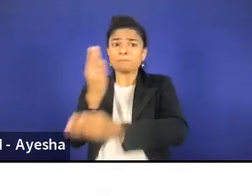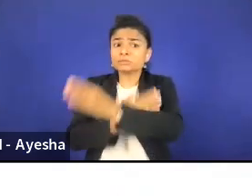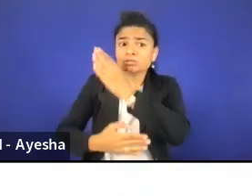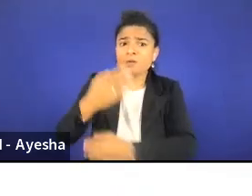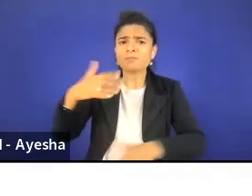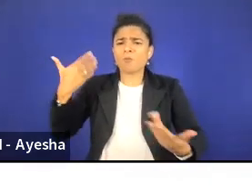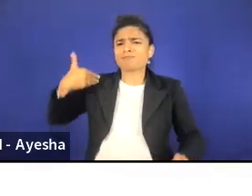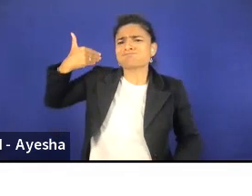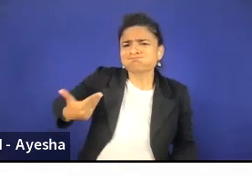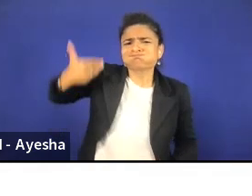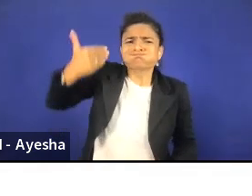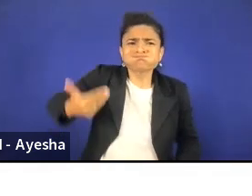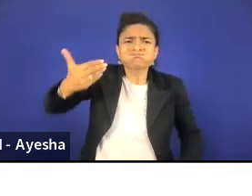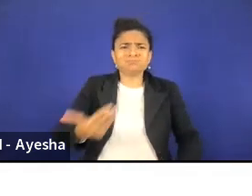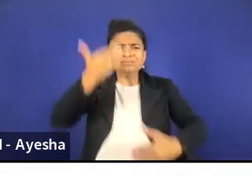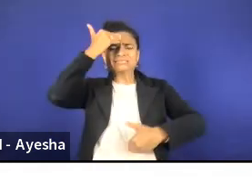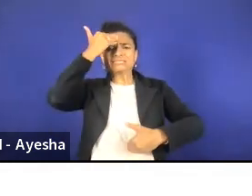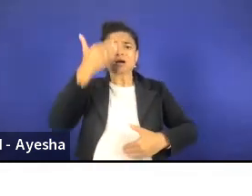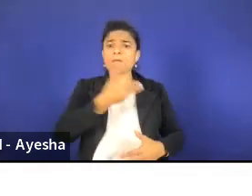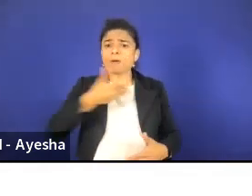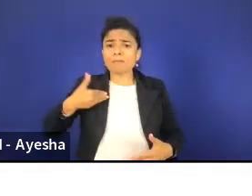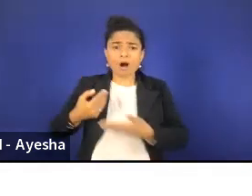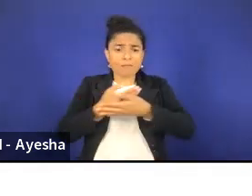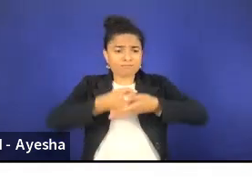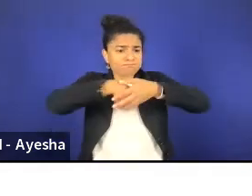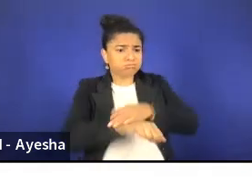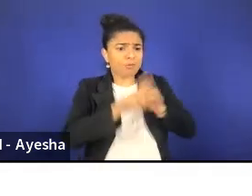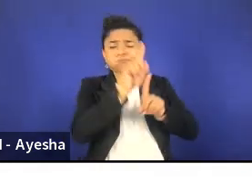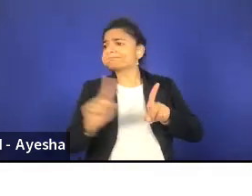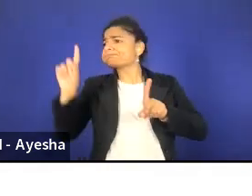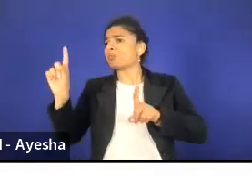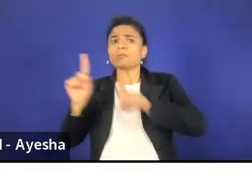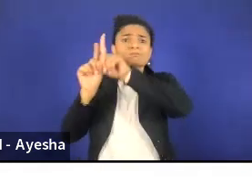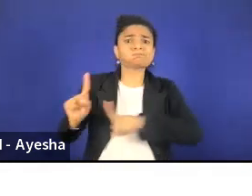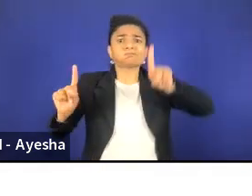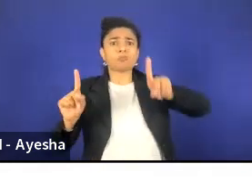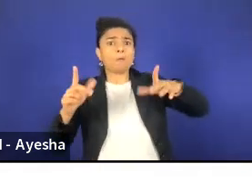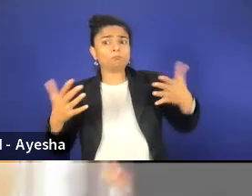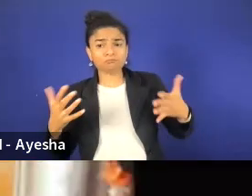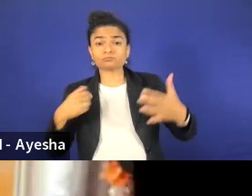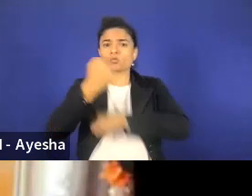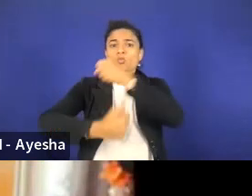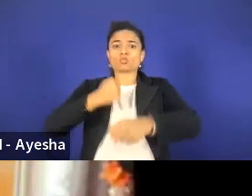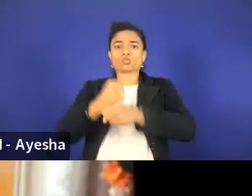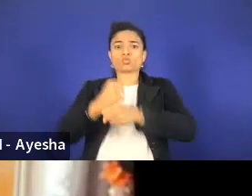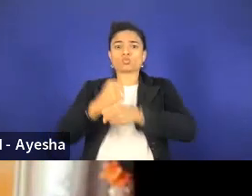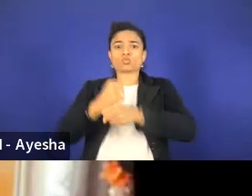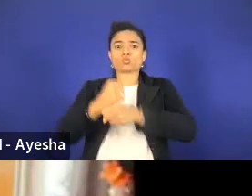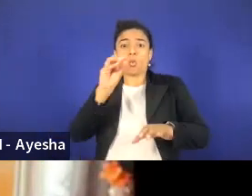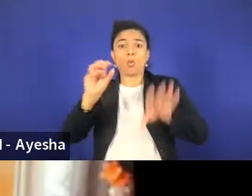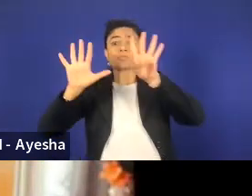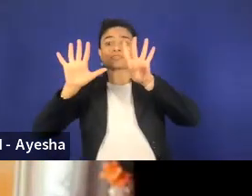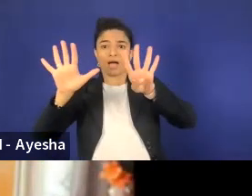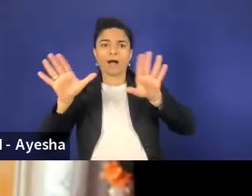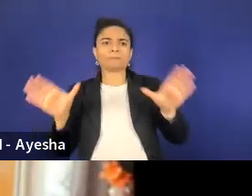reviewed, resulting in the Family Assistance Scheme being replaced with the current Poverty Benefit Scheme, or PBS, and also